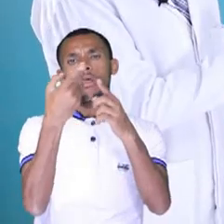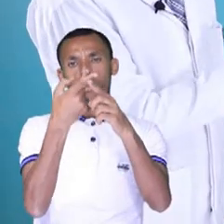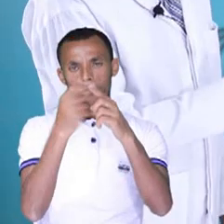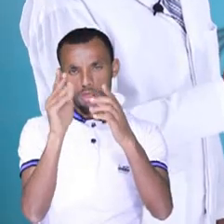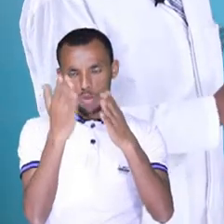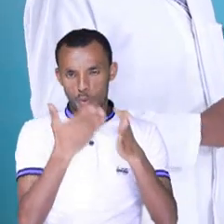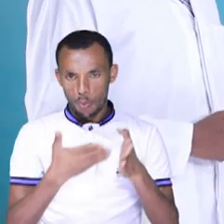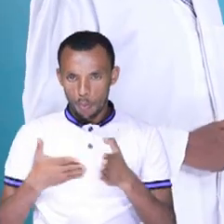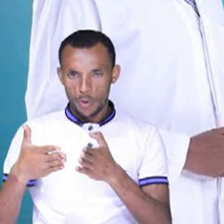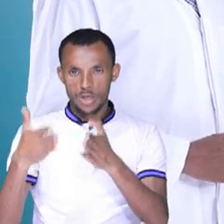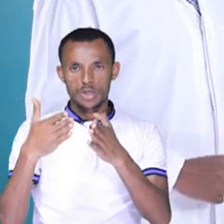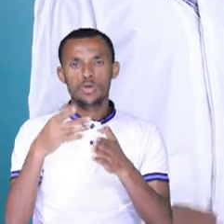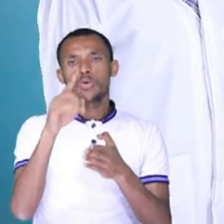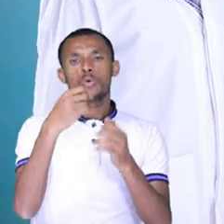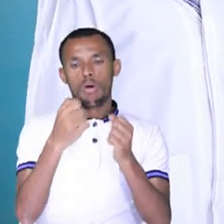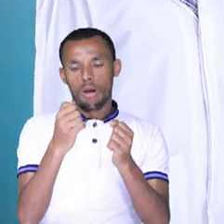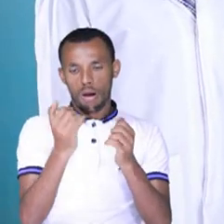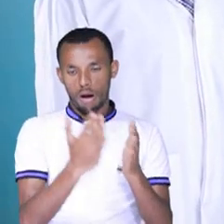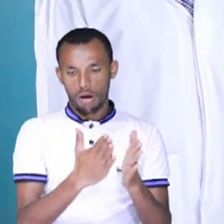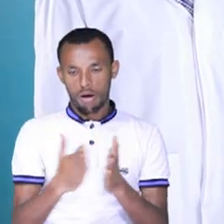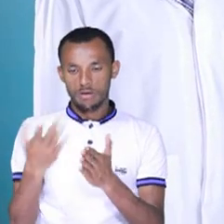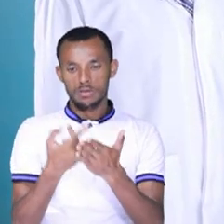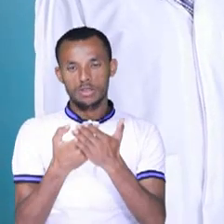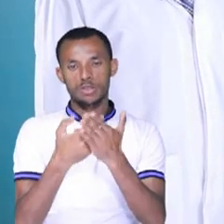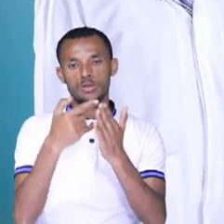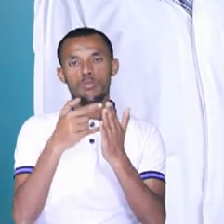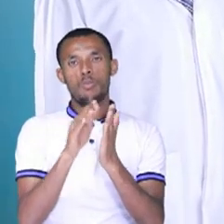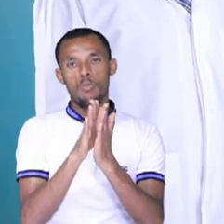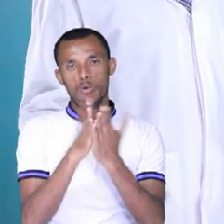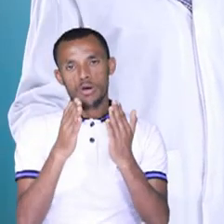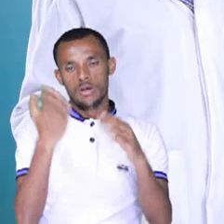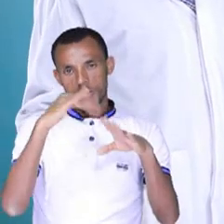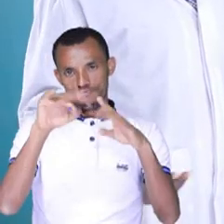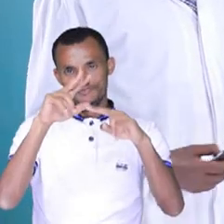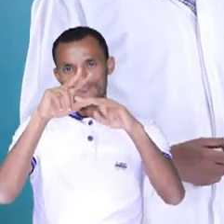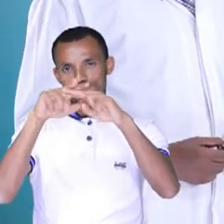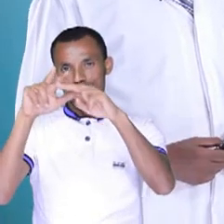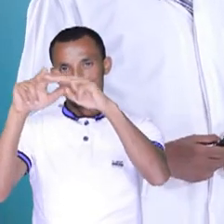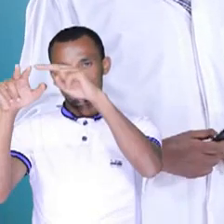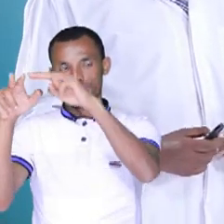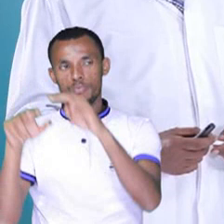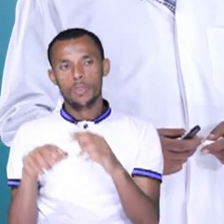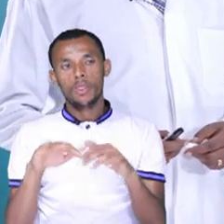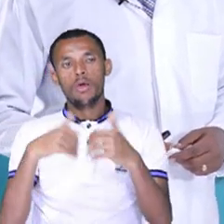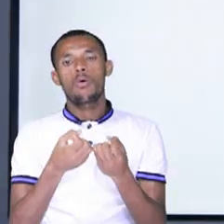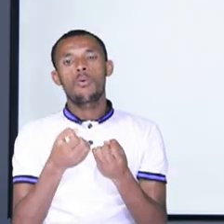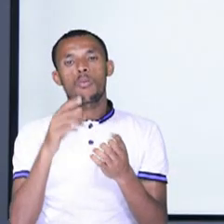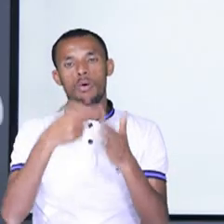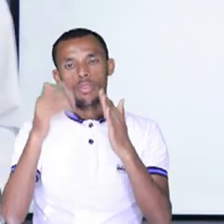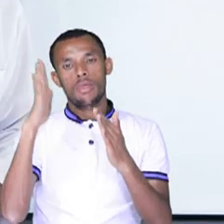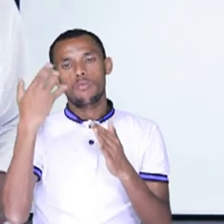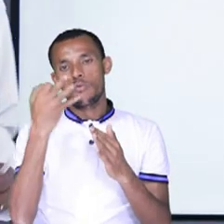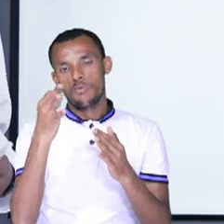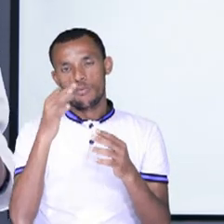you, different ways you can arrange these books on a shelf? In how many different ways? So what type of question is this?